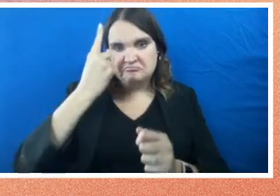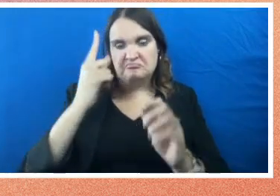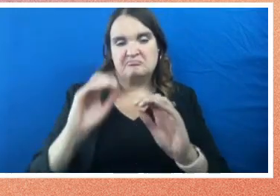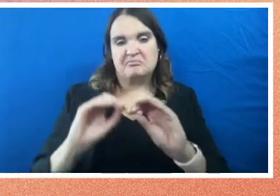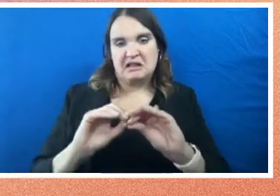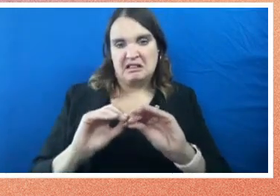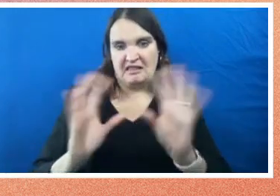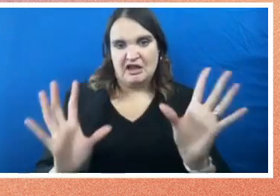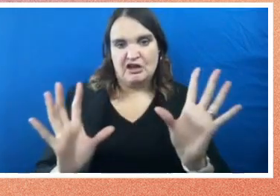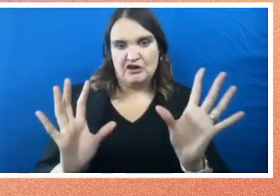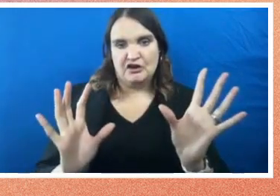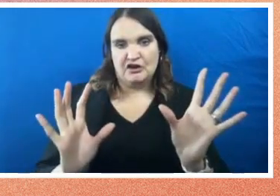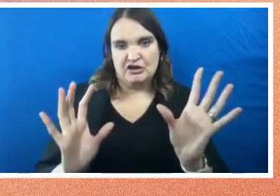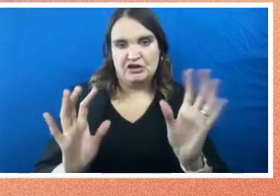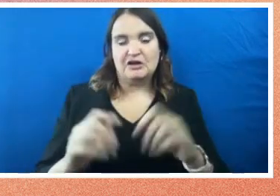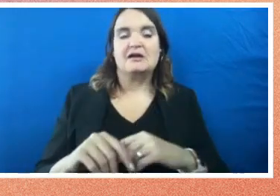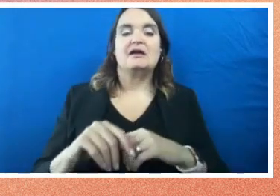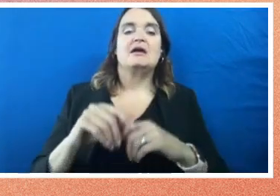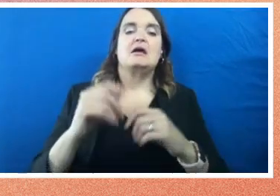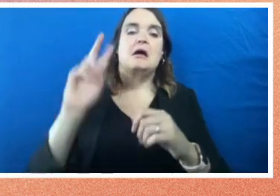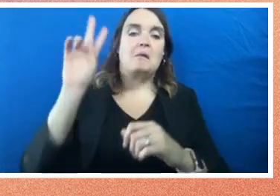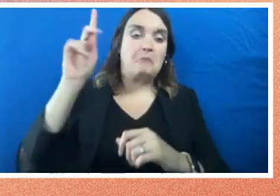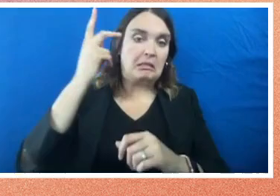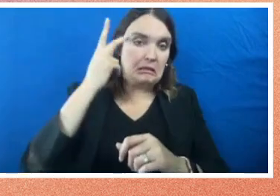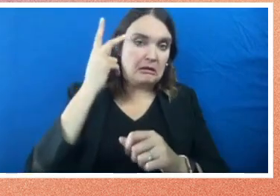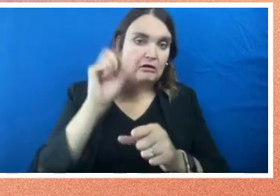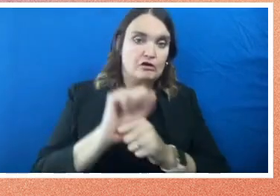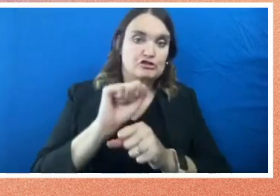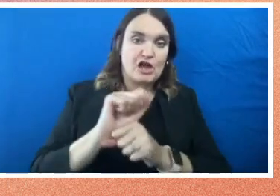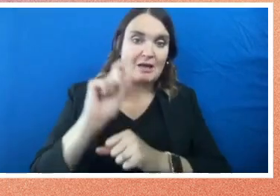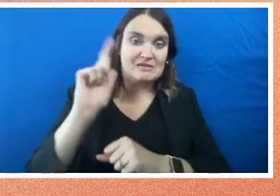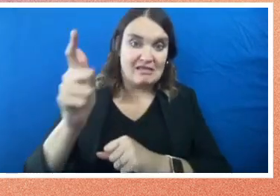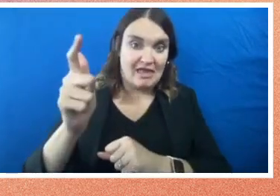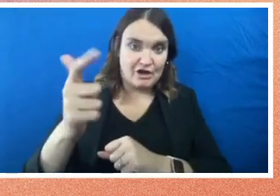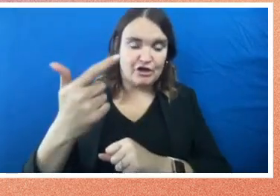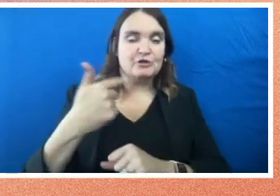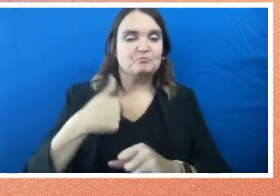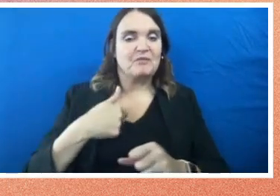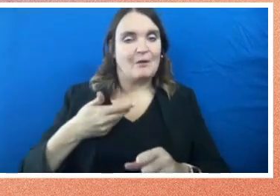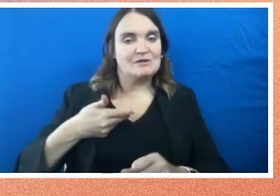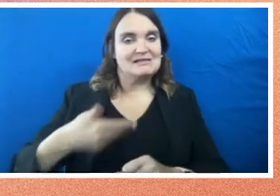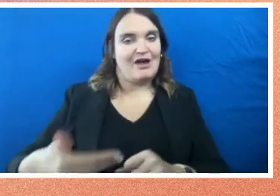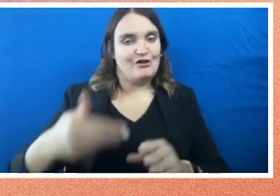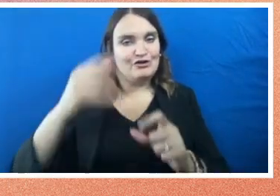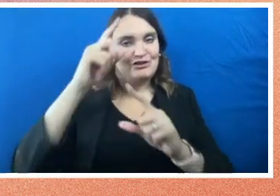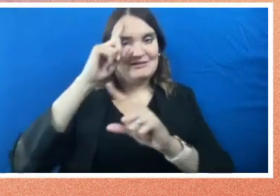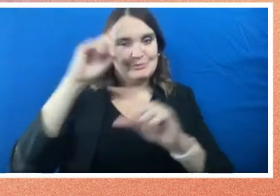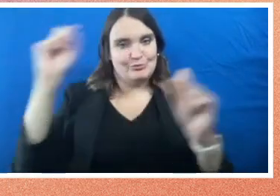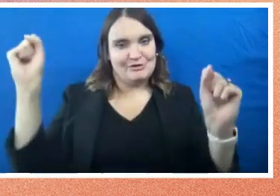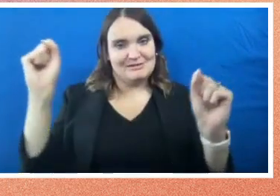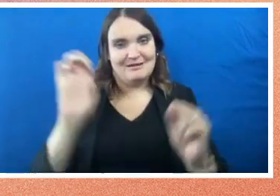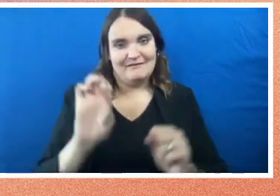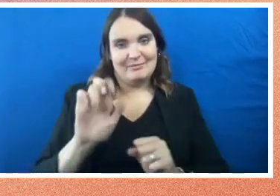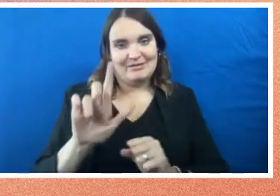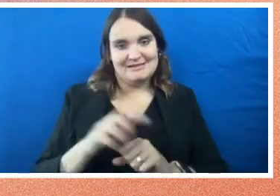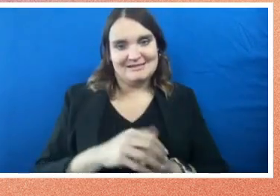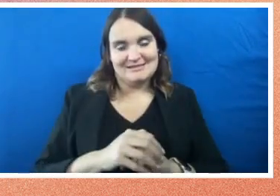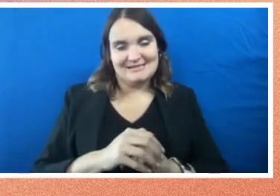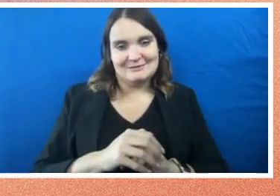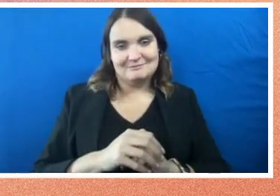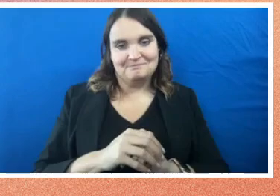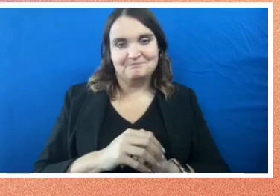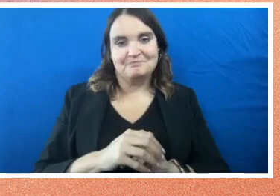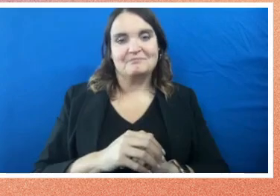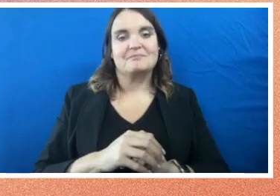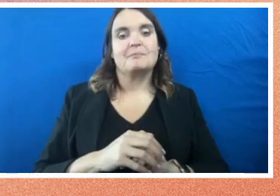Countless political jobs later, I was hired as president of Emily's List. And I made